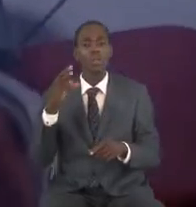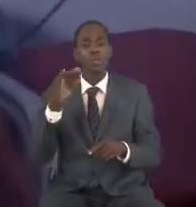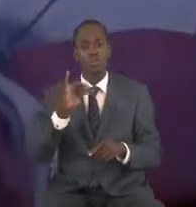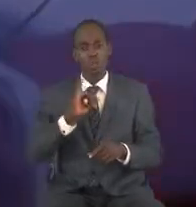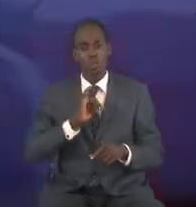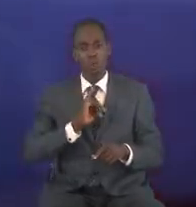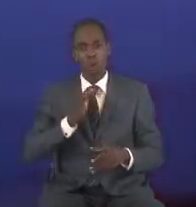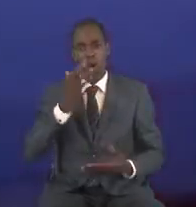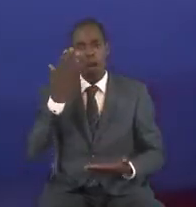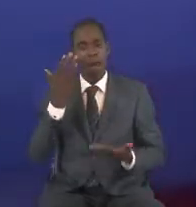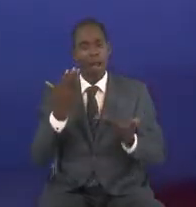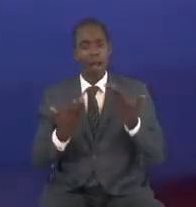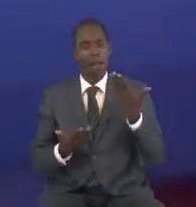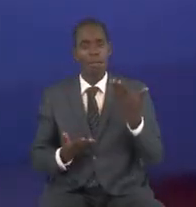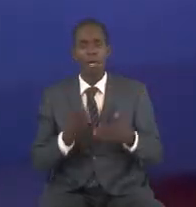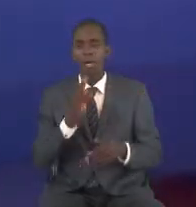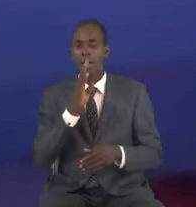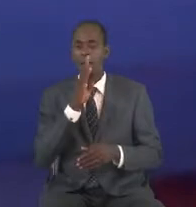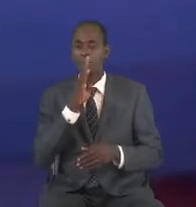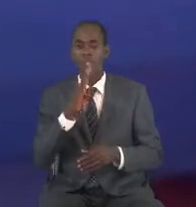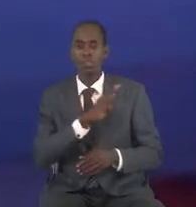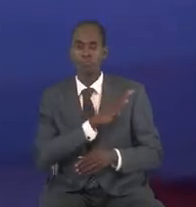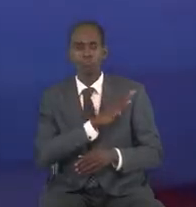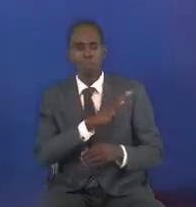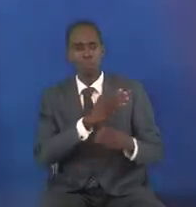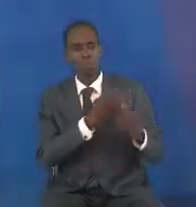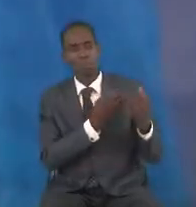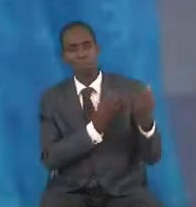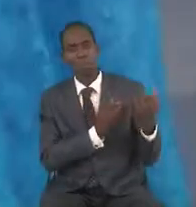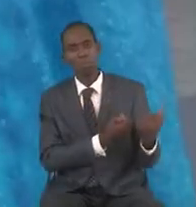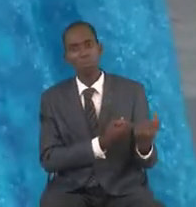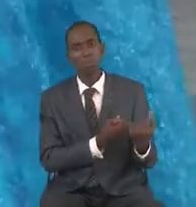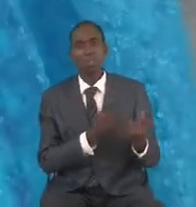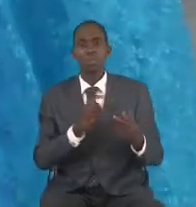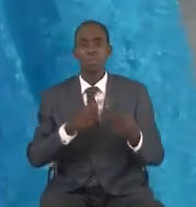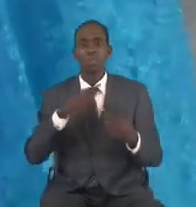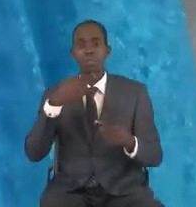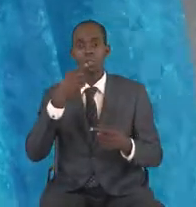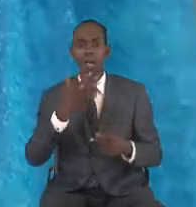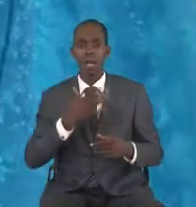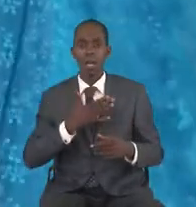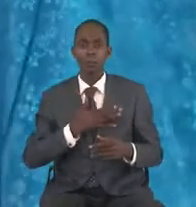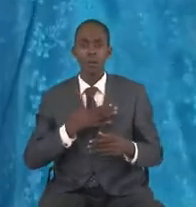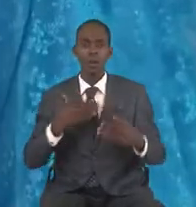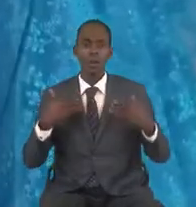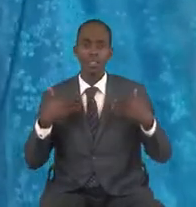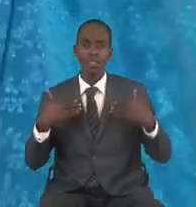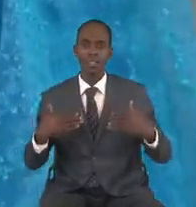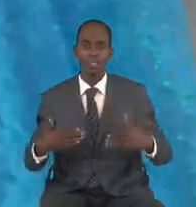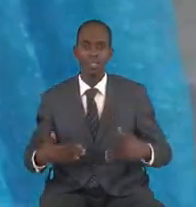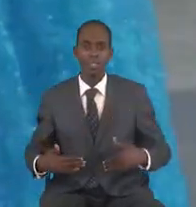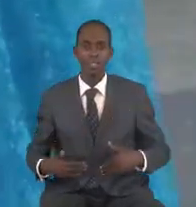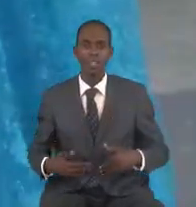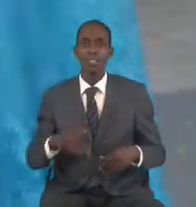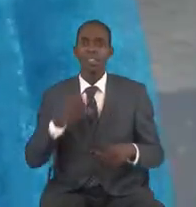be bold, so I might be bold to say my body is